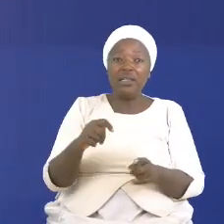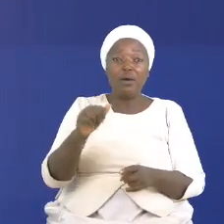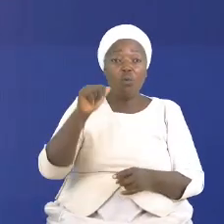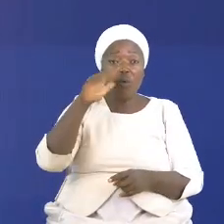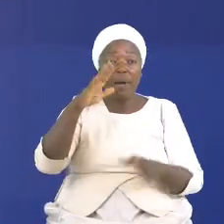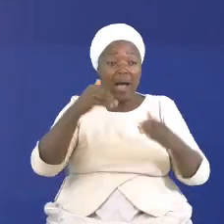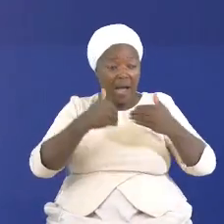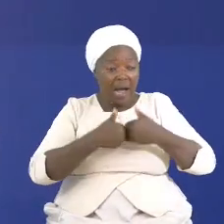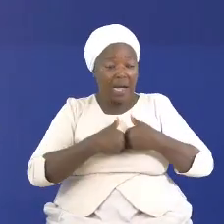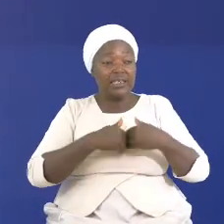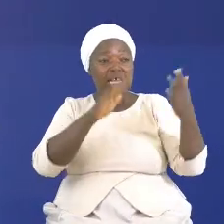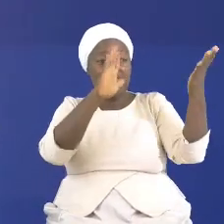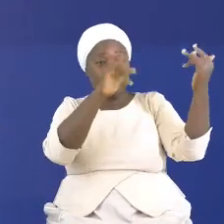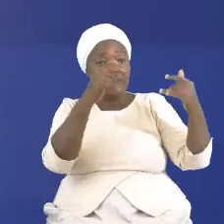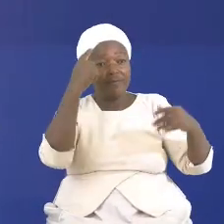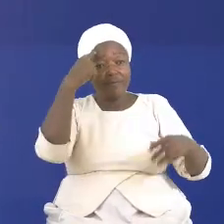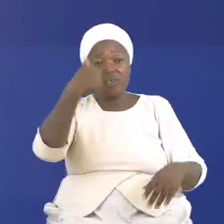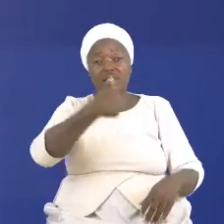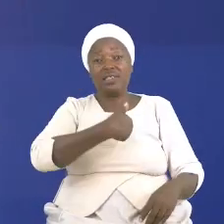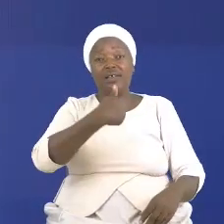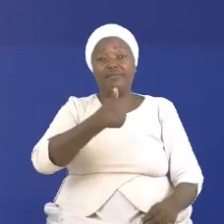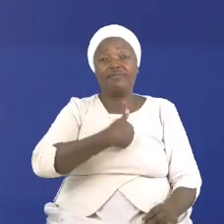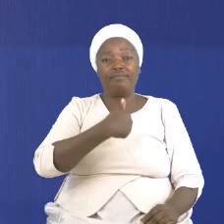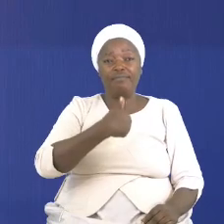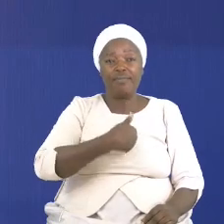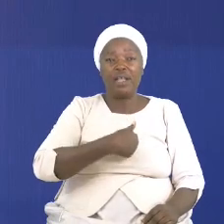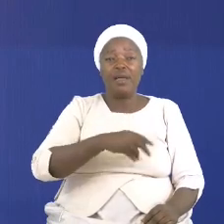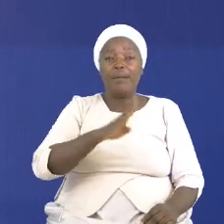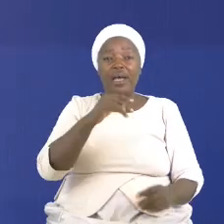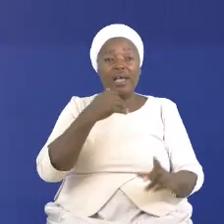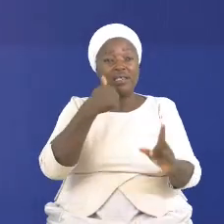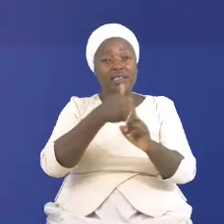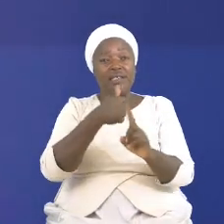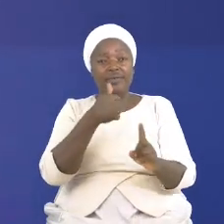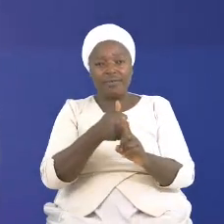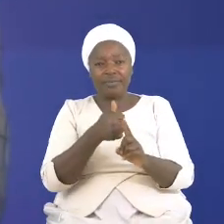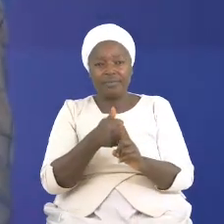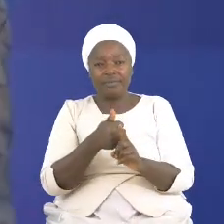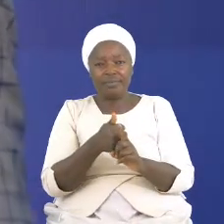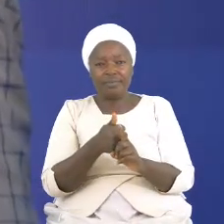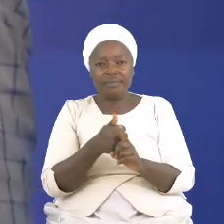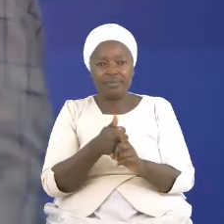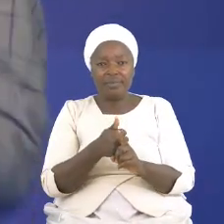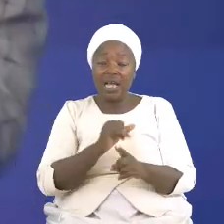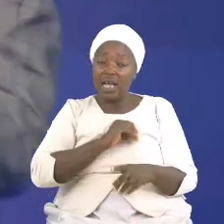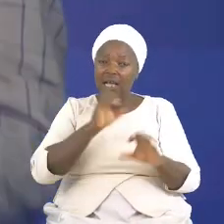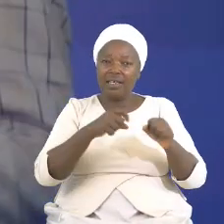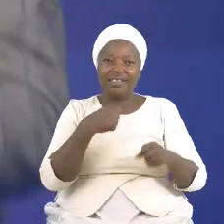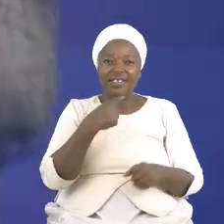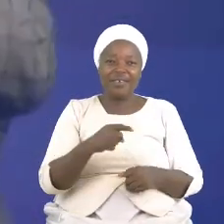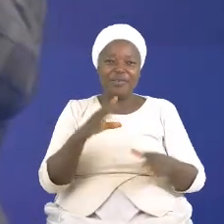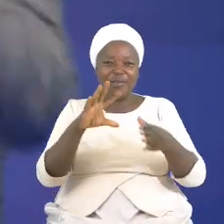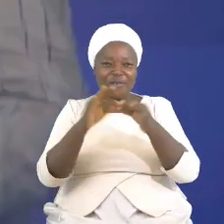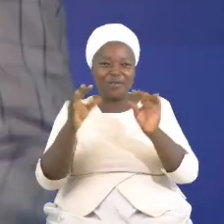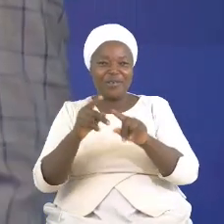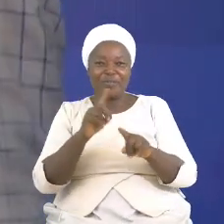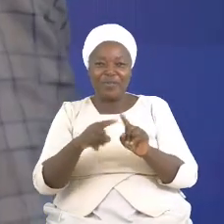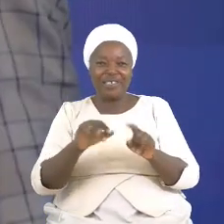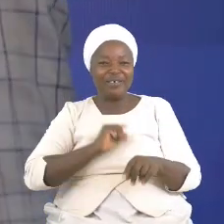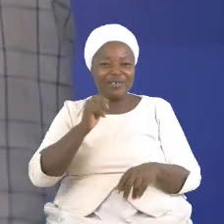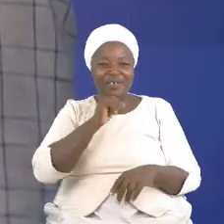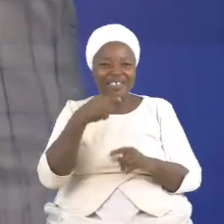expectation for herself, by herself. I can tell you a story, but I won't tonight. I'll save it